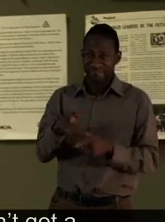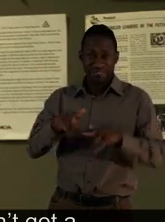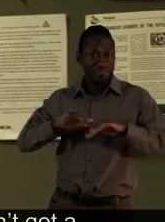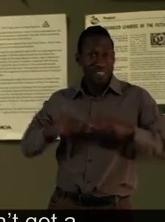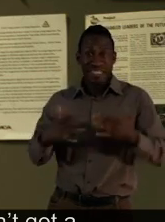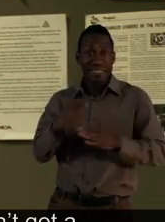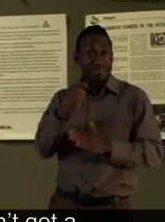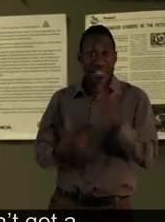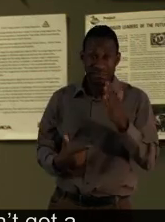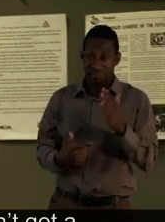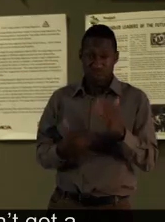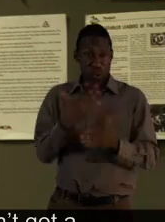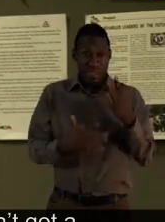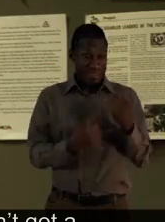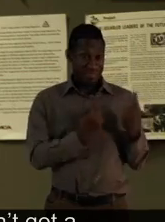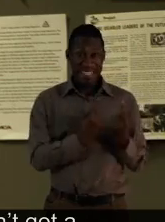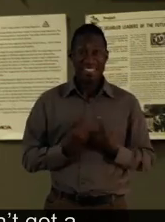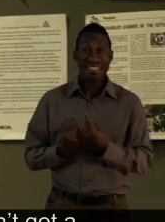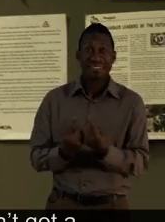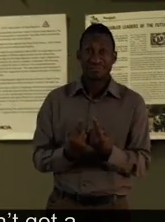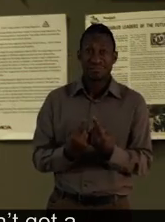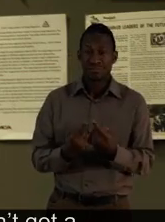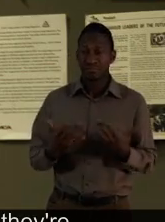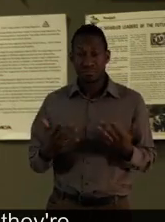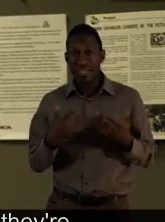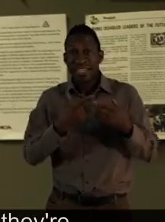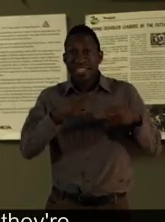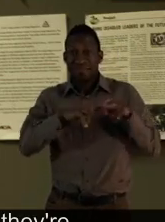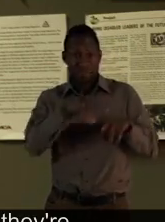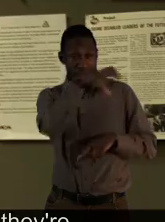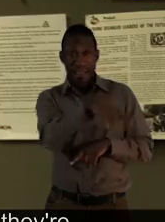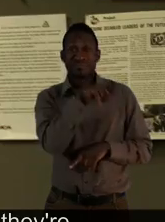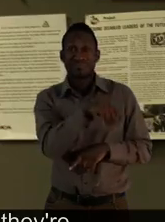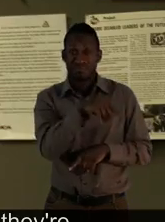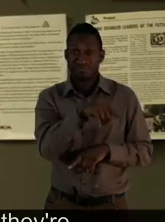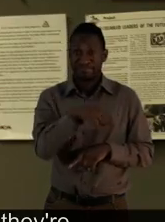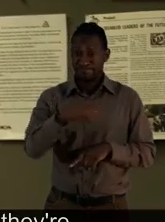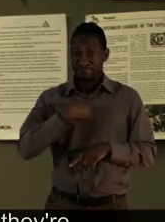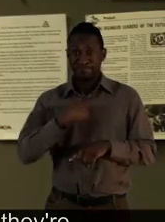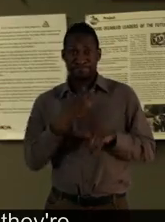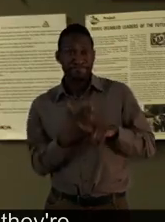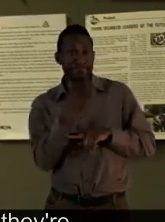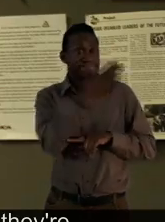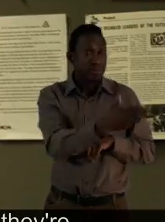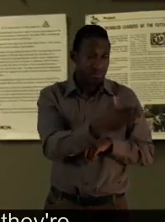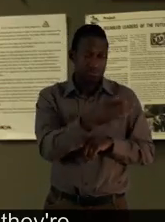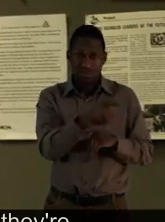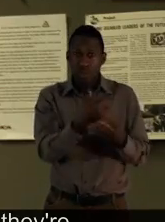disability is the things. Like if I go